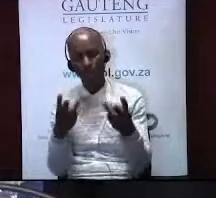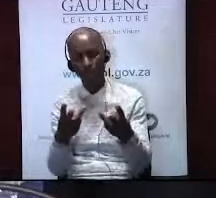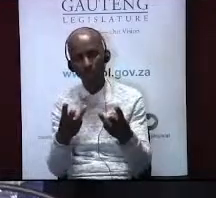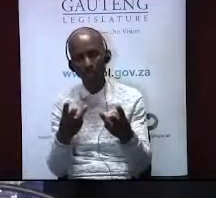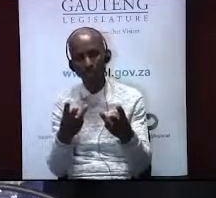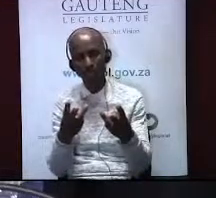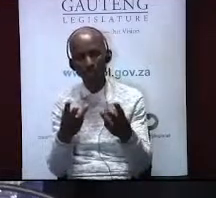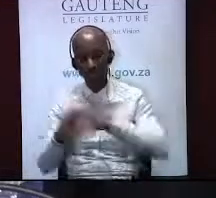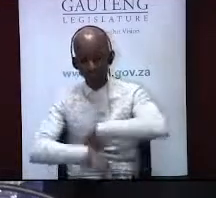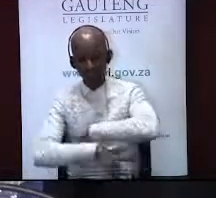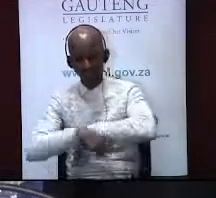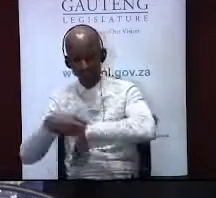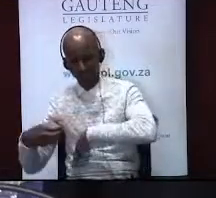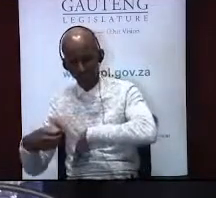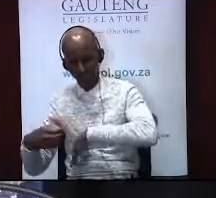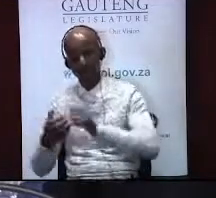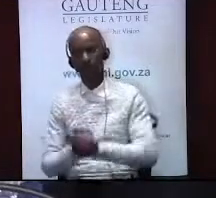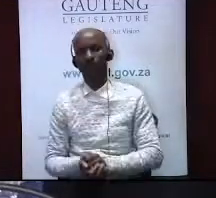bale armed.